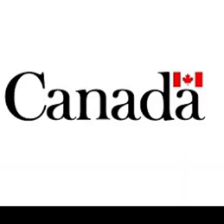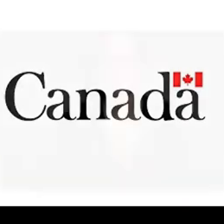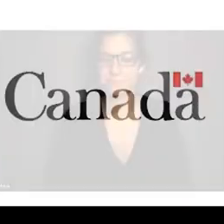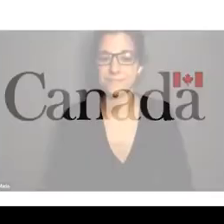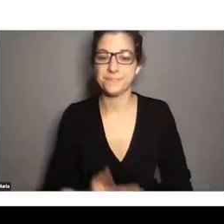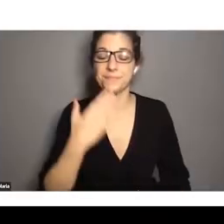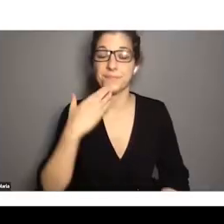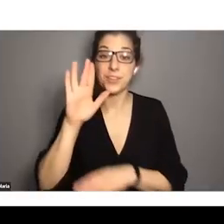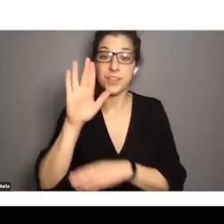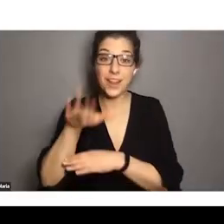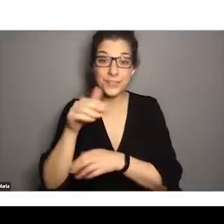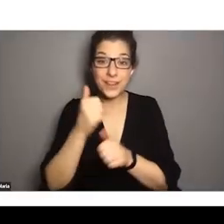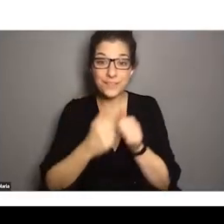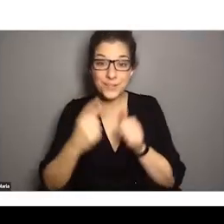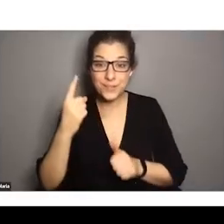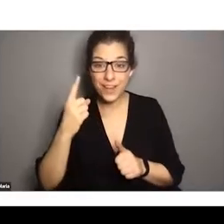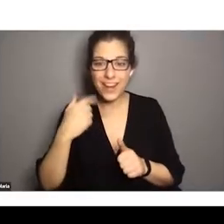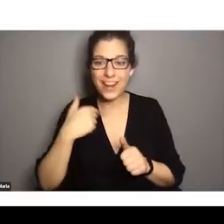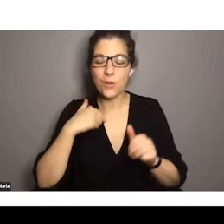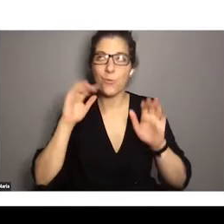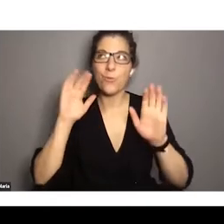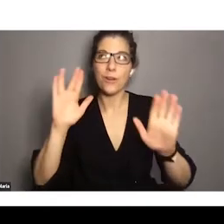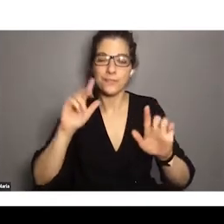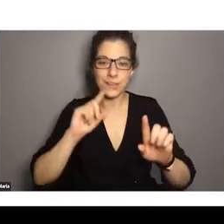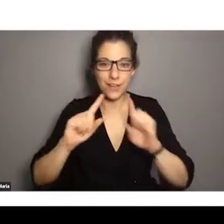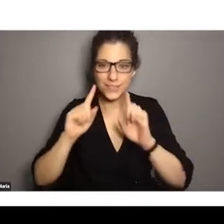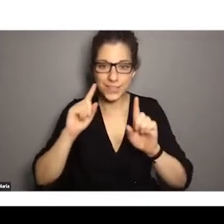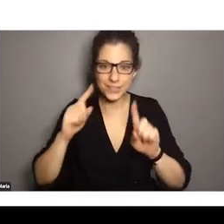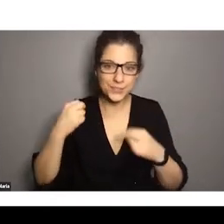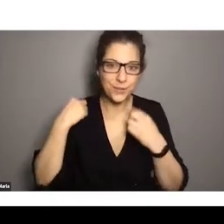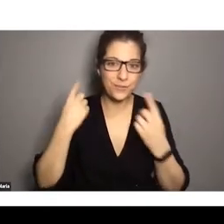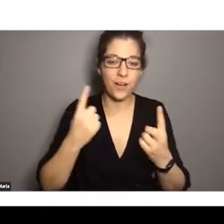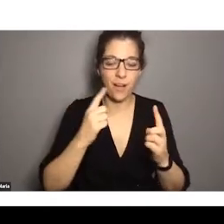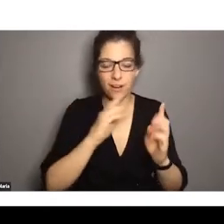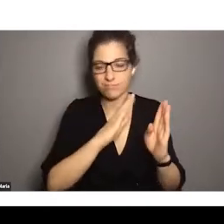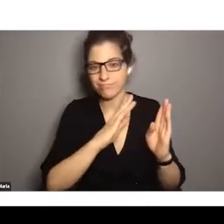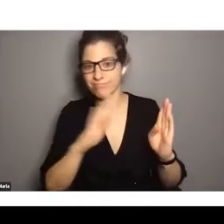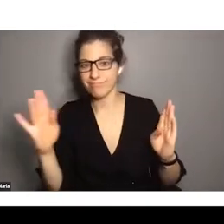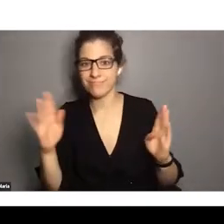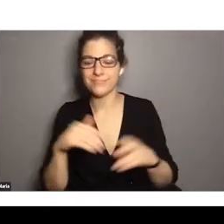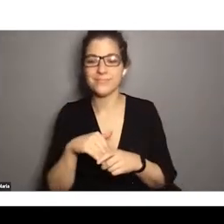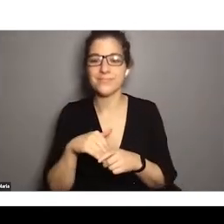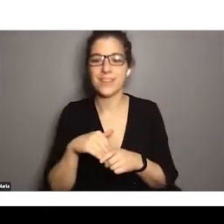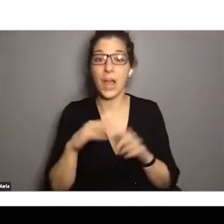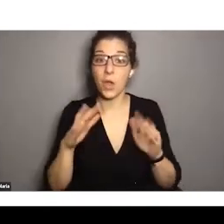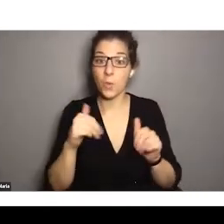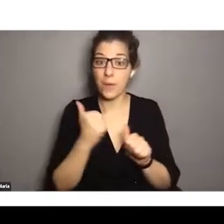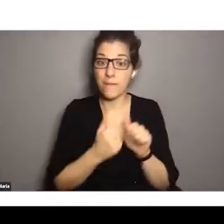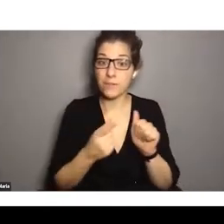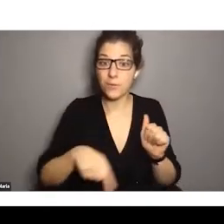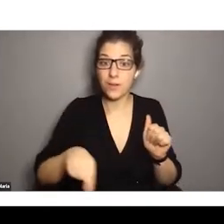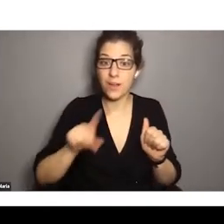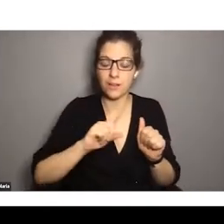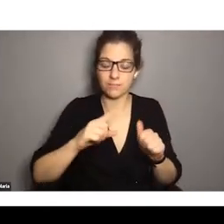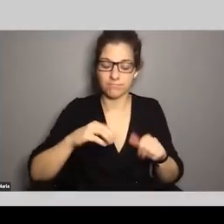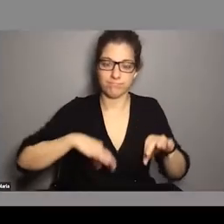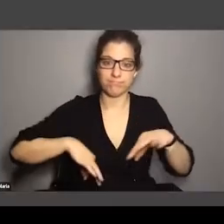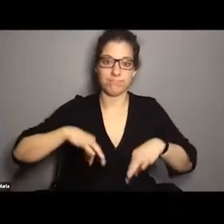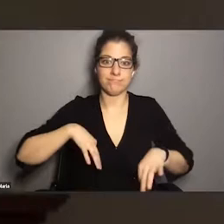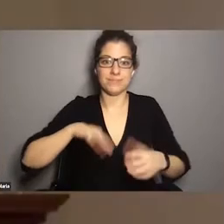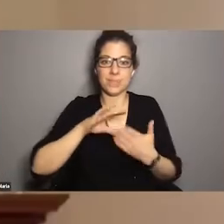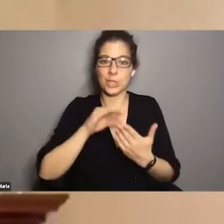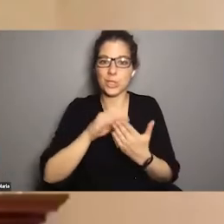Well, good afternoon. We've had a wonderful set of conversations today, and I hope everyone's taking away a lot of great